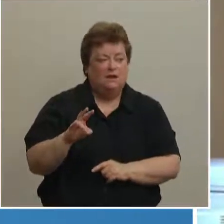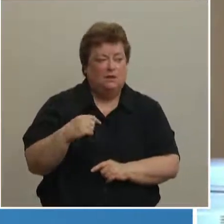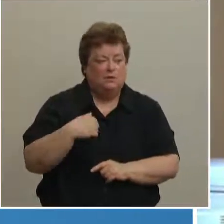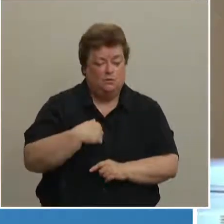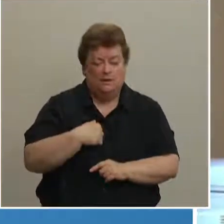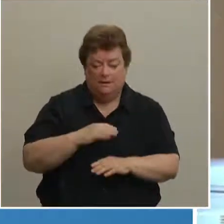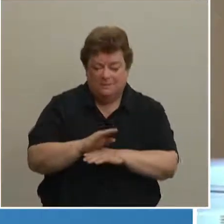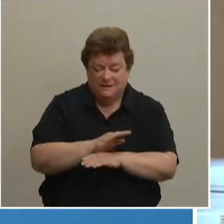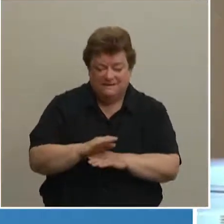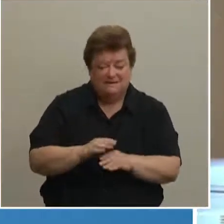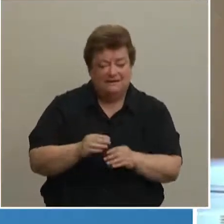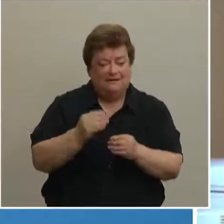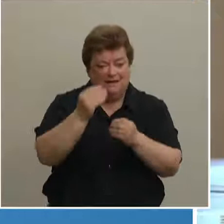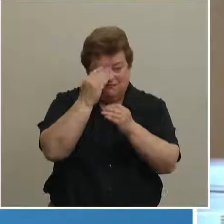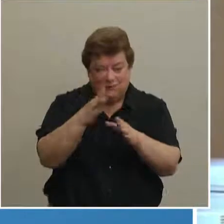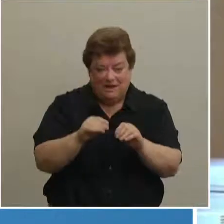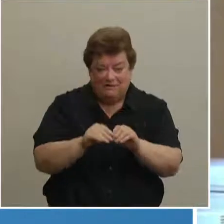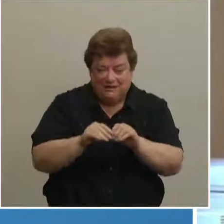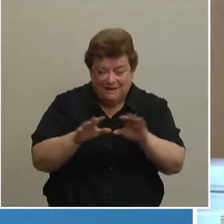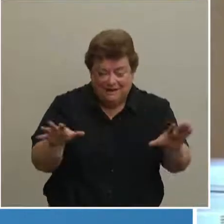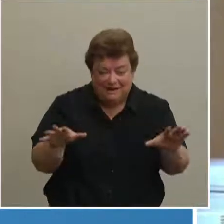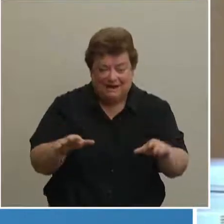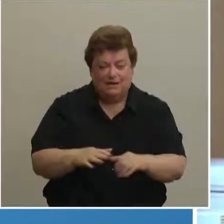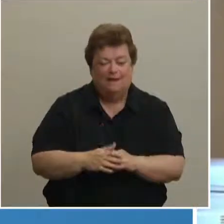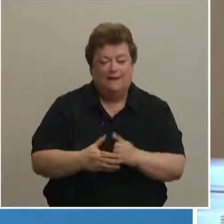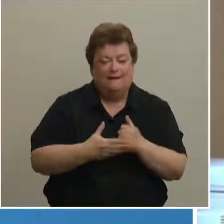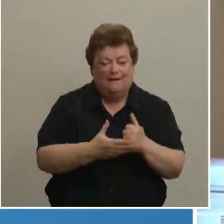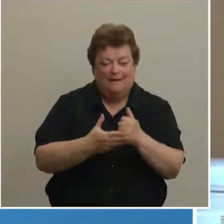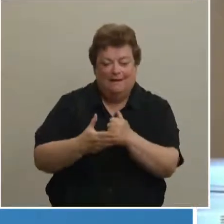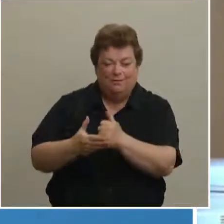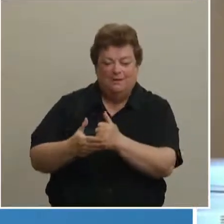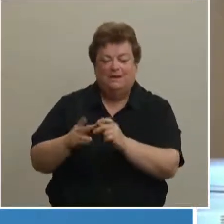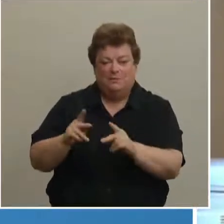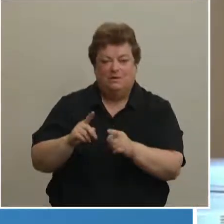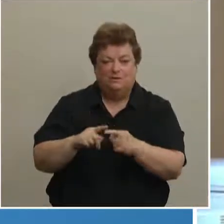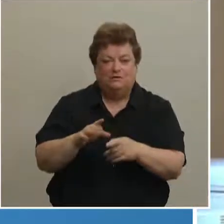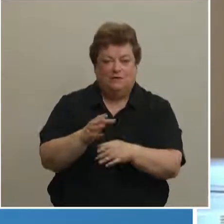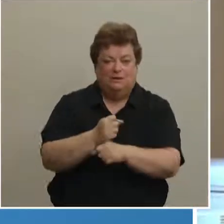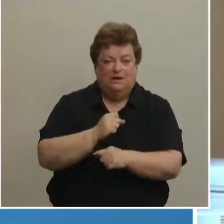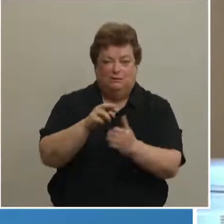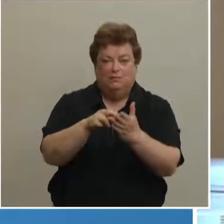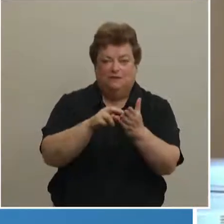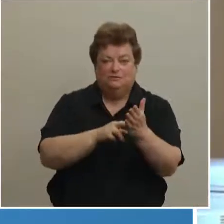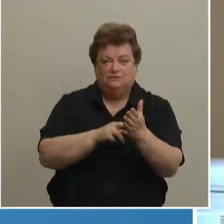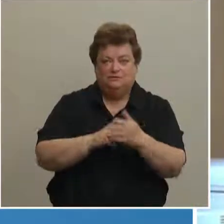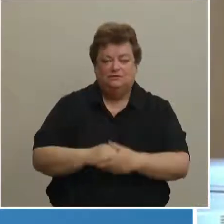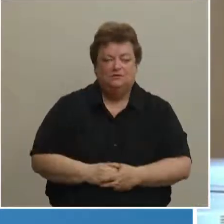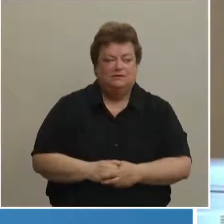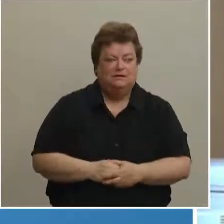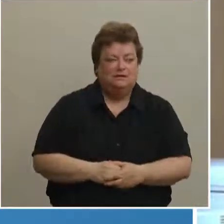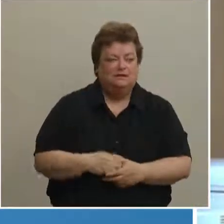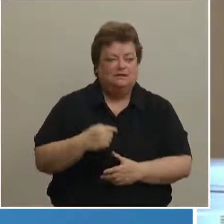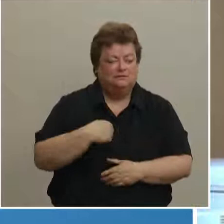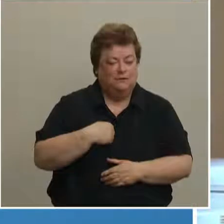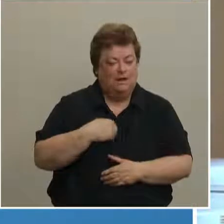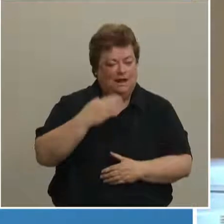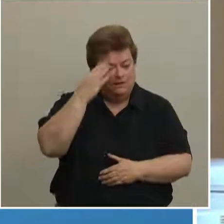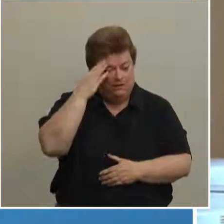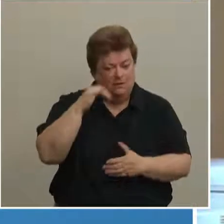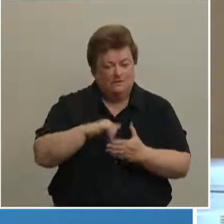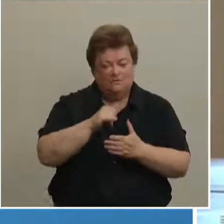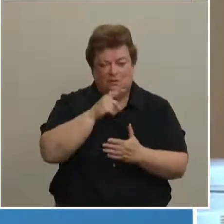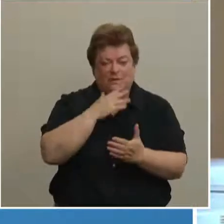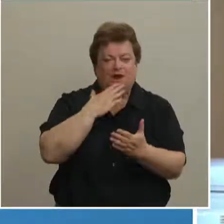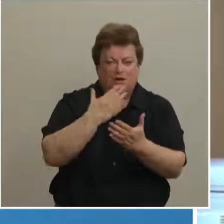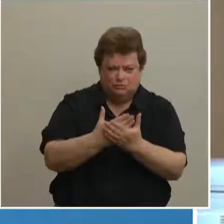getting the information out and actually assisting a lot of folks to get registered. So I know this will be a big event or a good